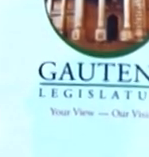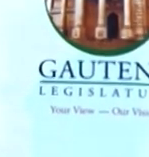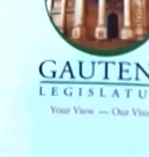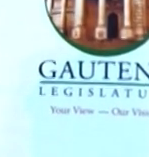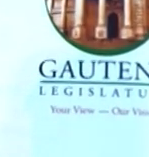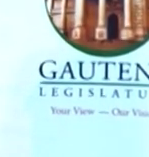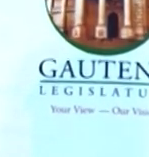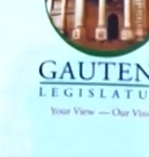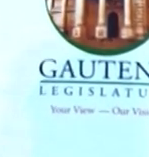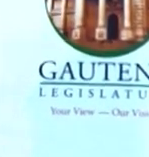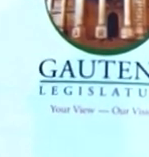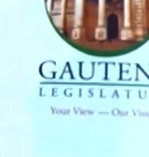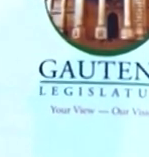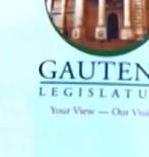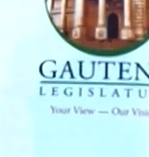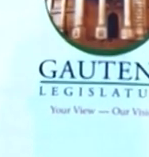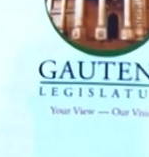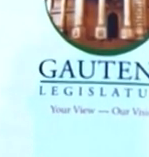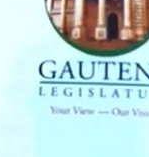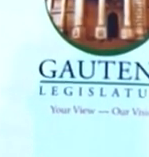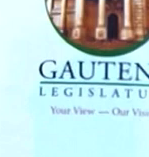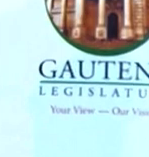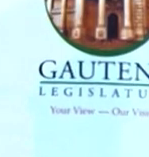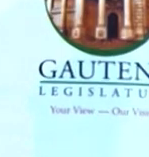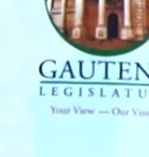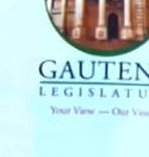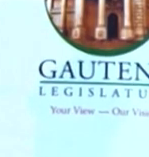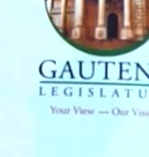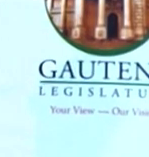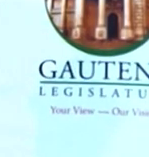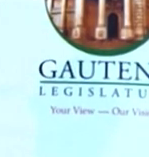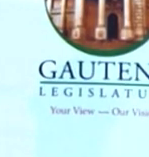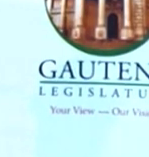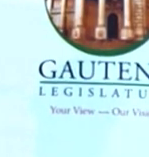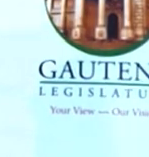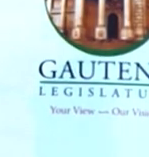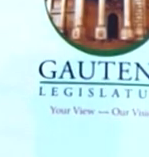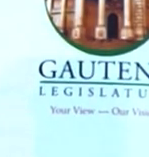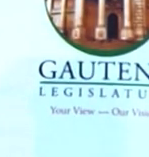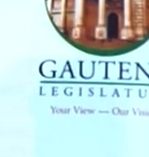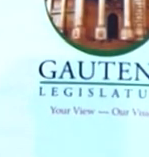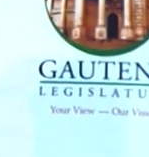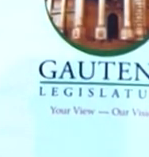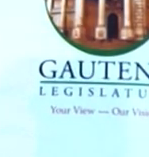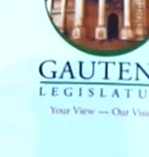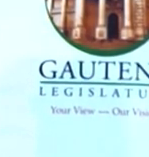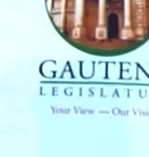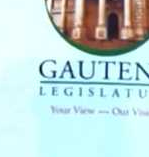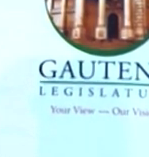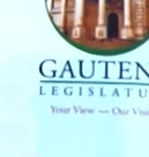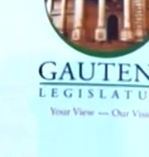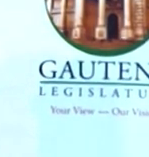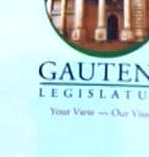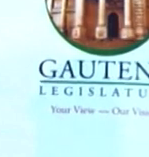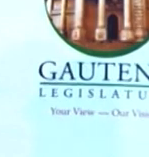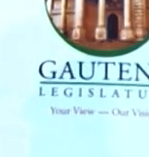people, of women, of young people, of persons with disability, and of members of the LGBTI